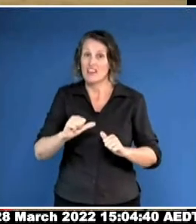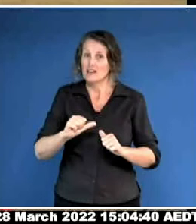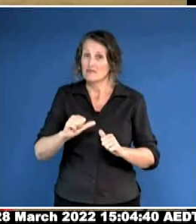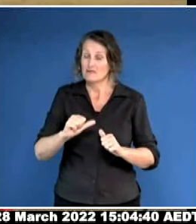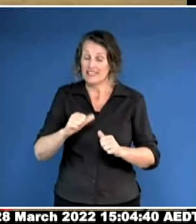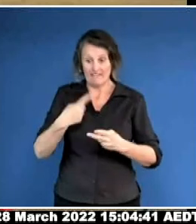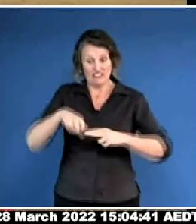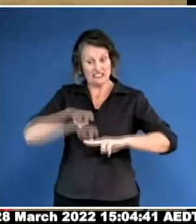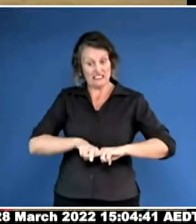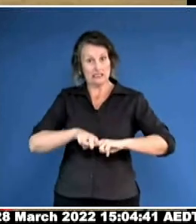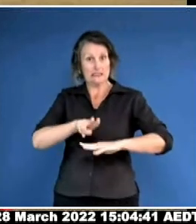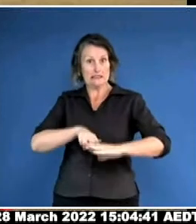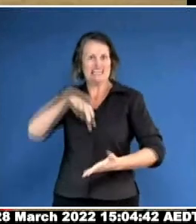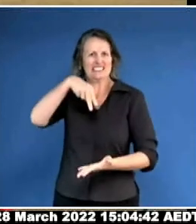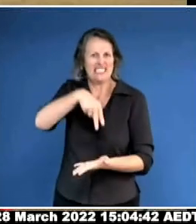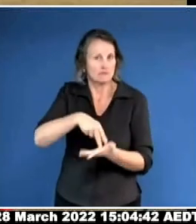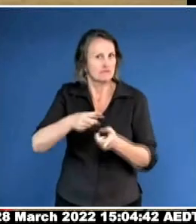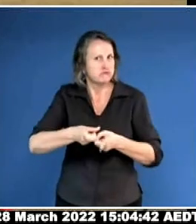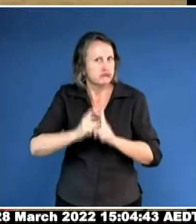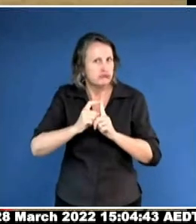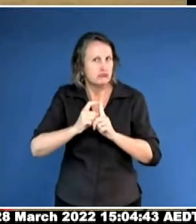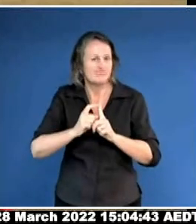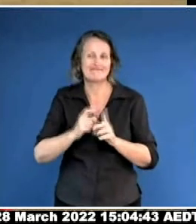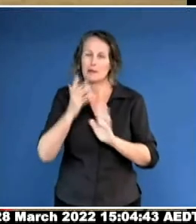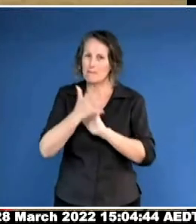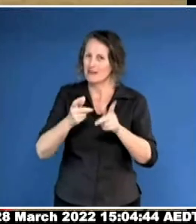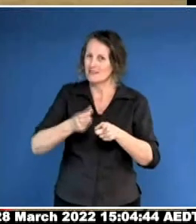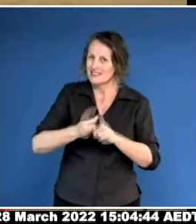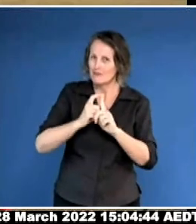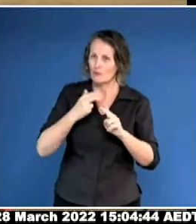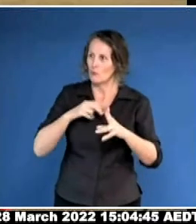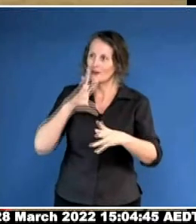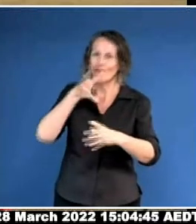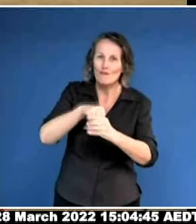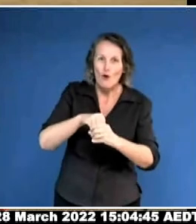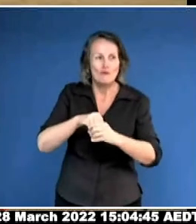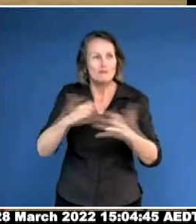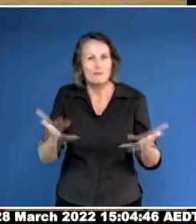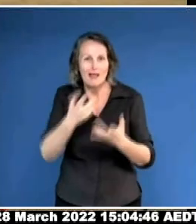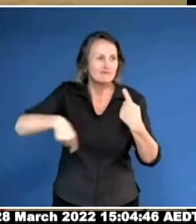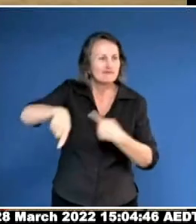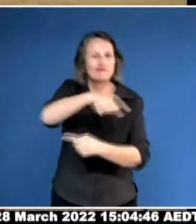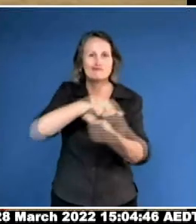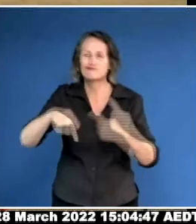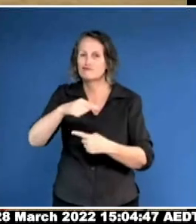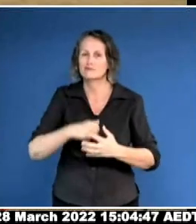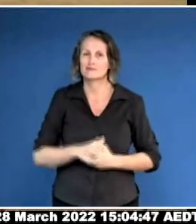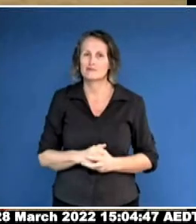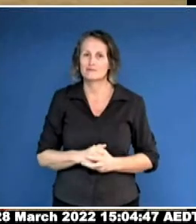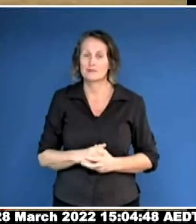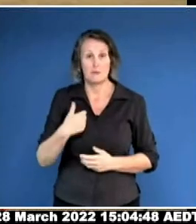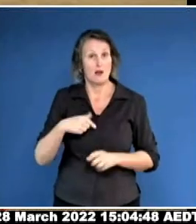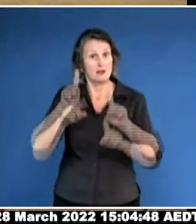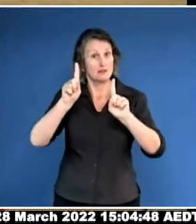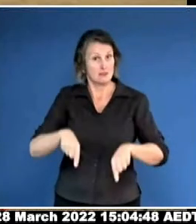This meant that community and social activities became progressively inaccessible to me. I started using a